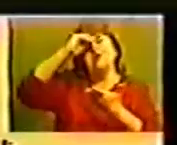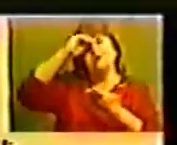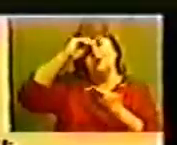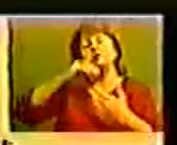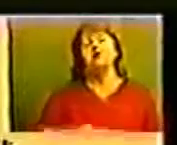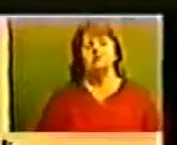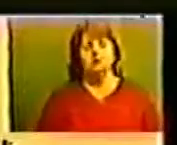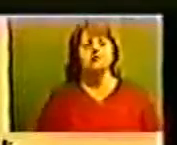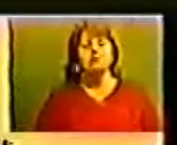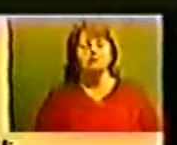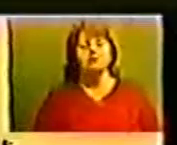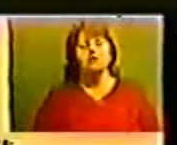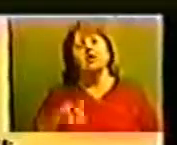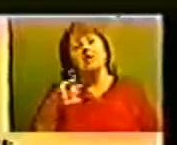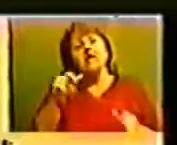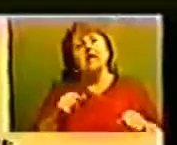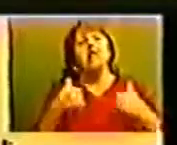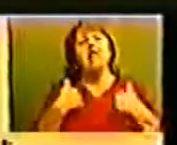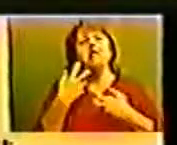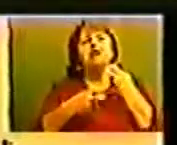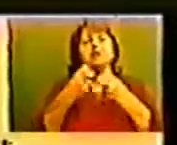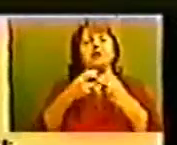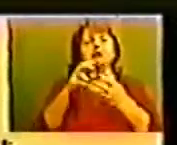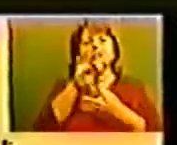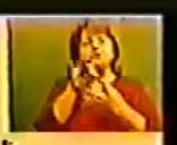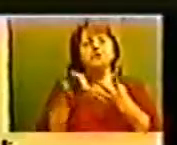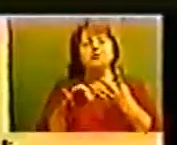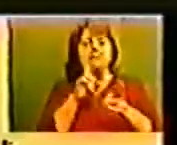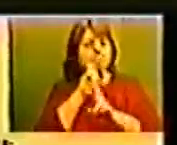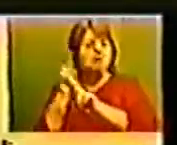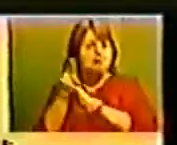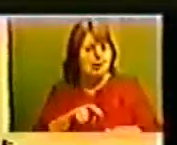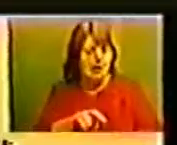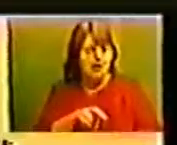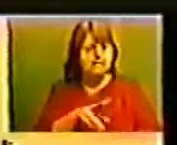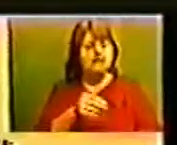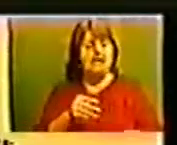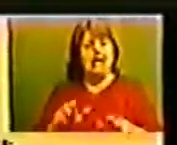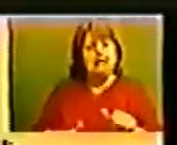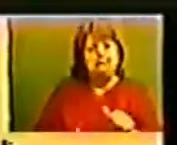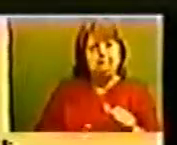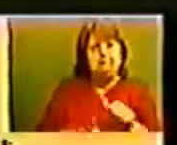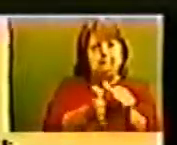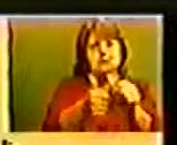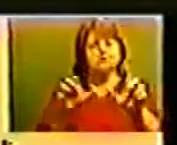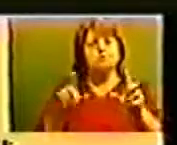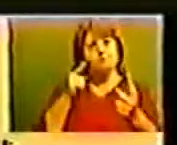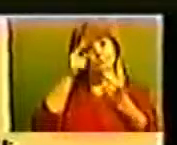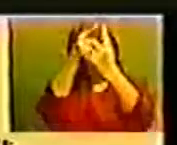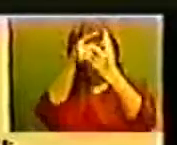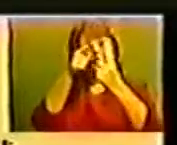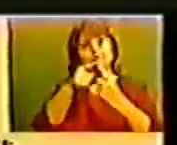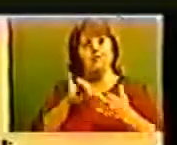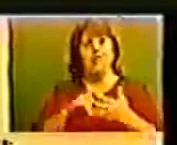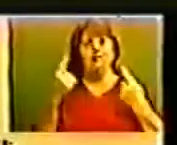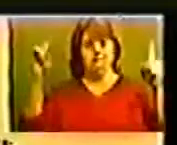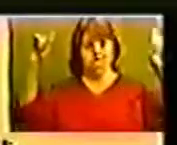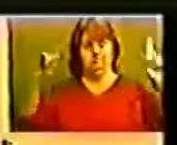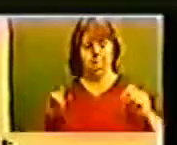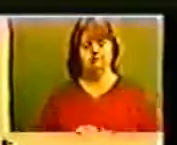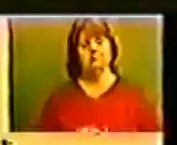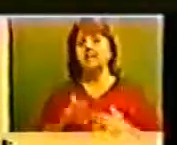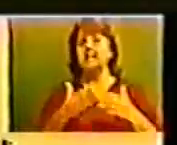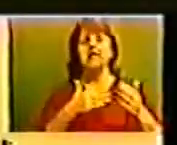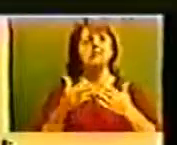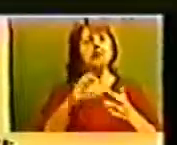learned. They can have difficulty choosing a response and acting towards a goal, meaning even